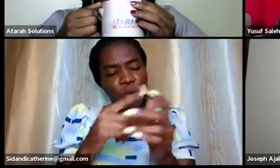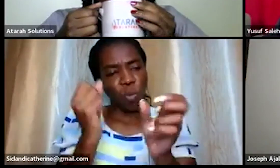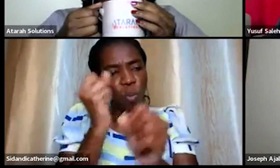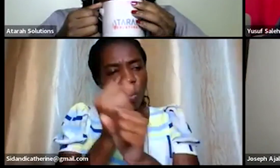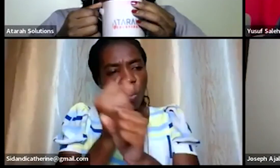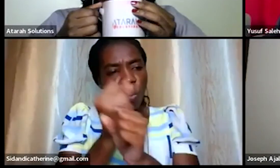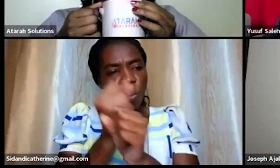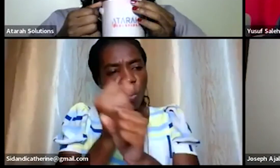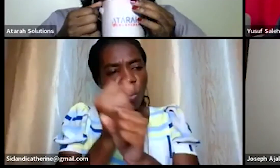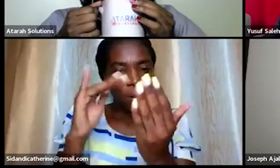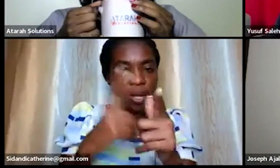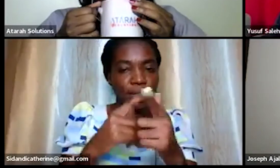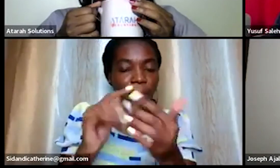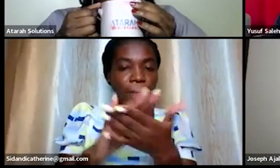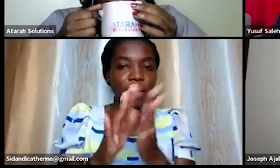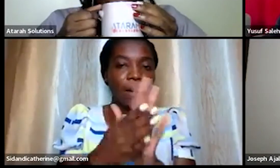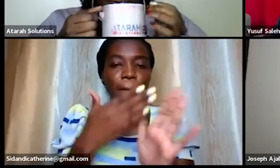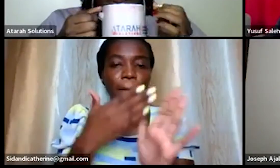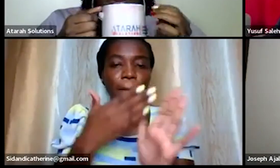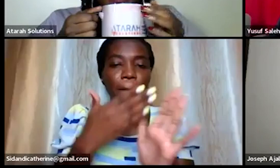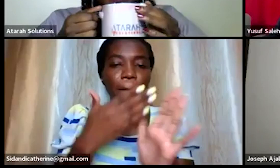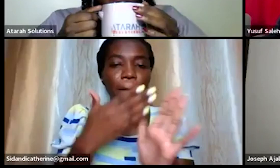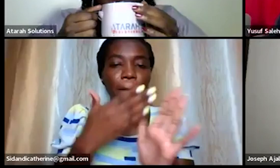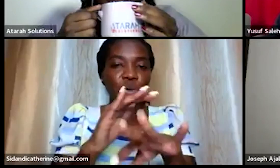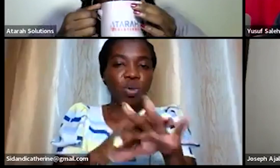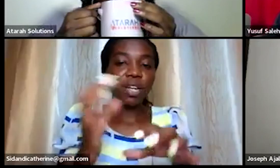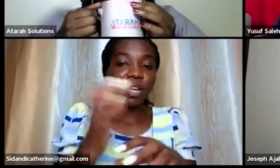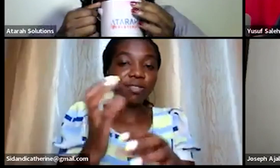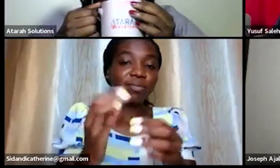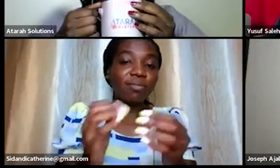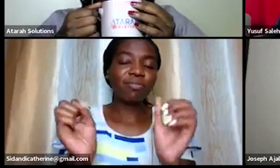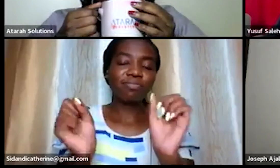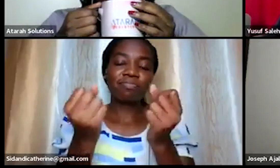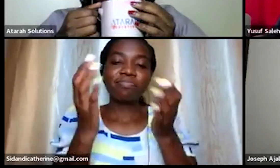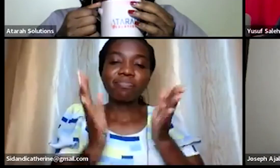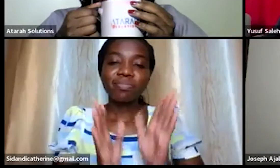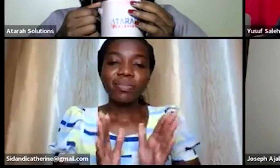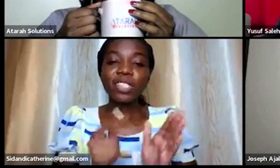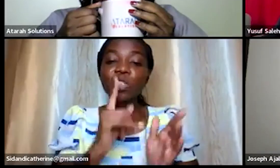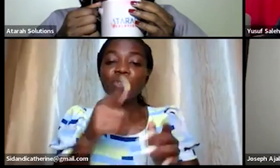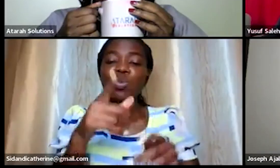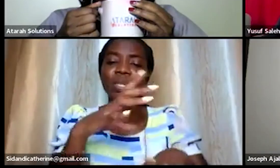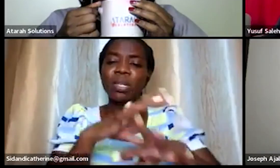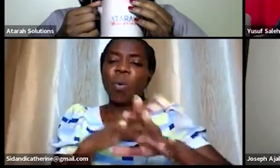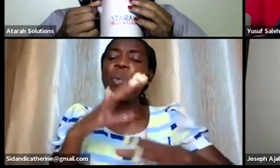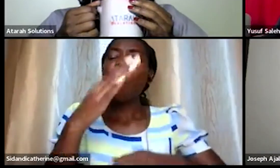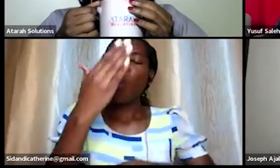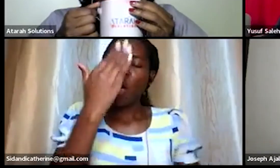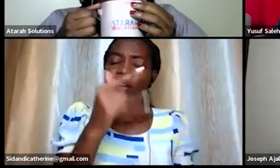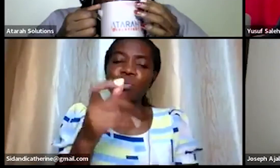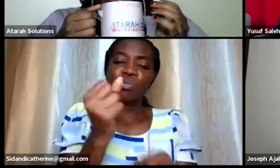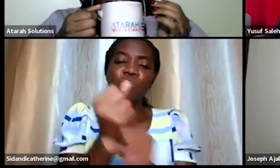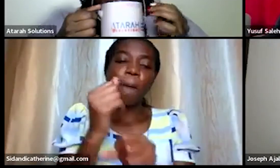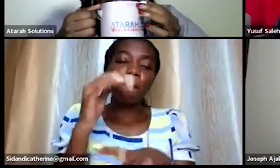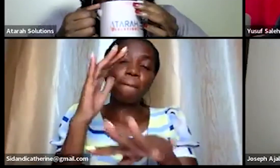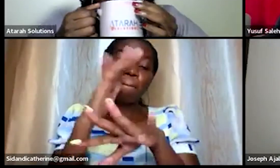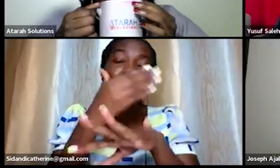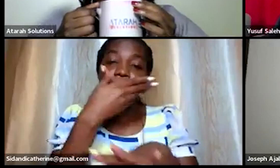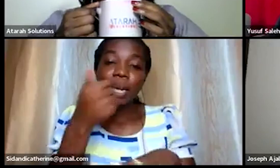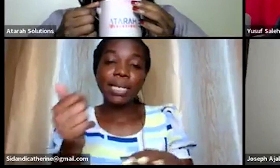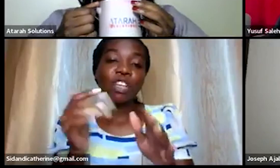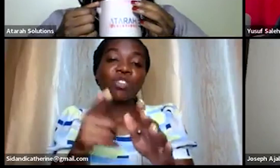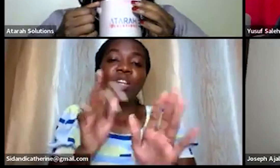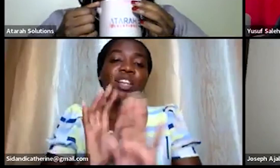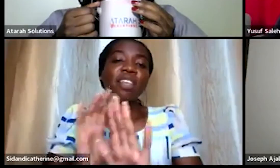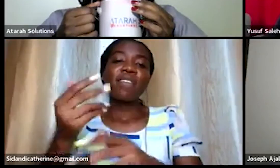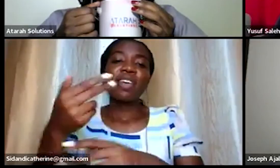can be a good customer service person? So you try to find a way that you can do better. You can leave the HR and do the customer